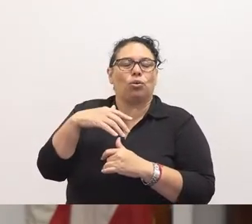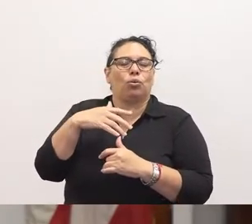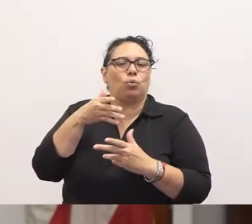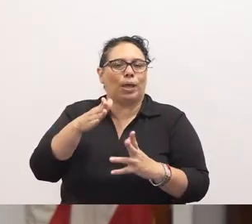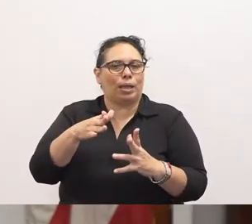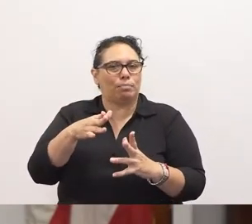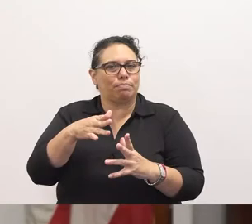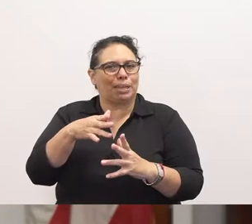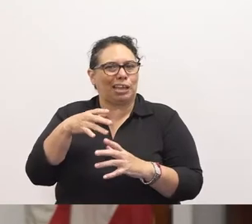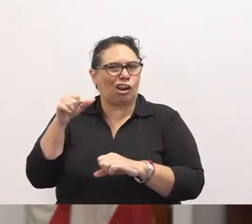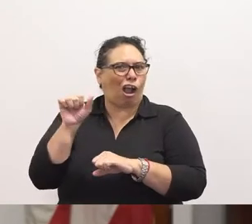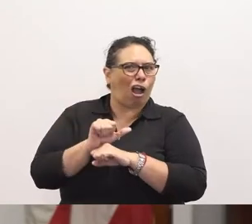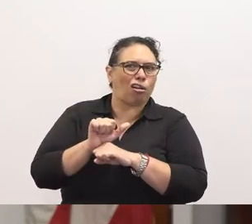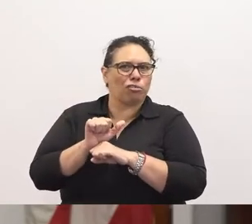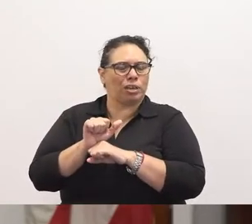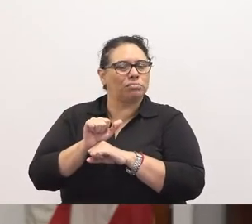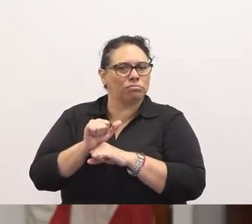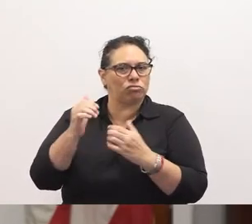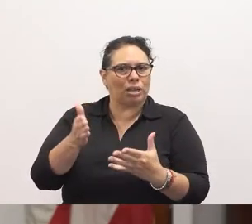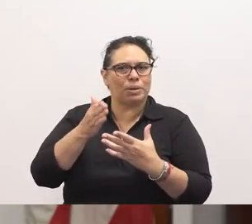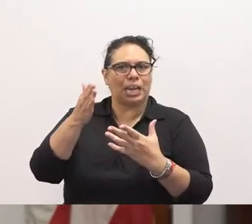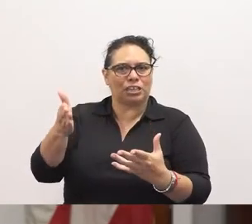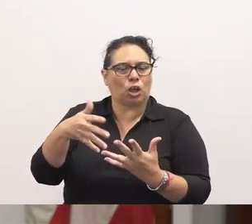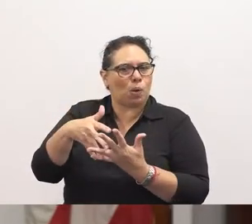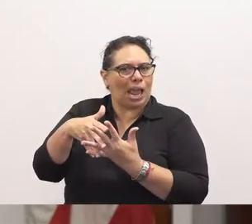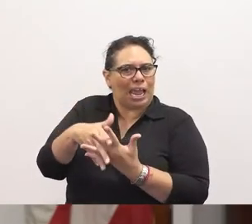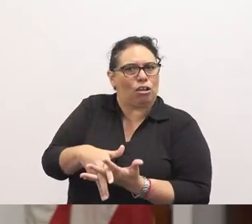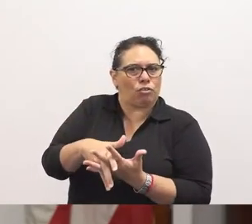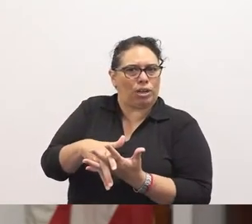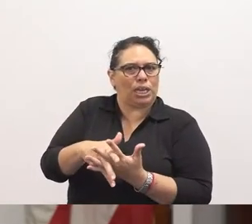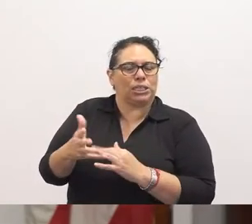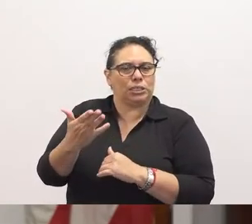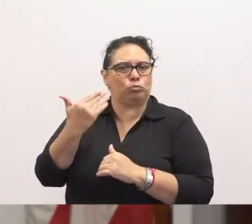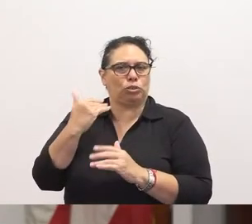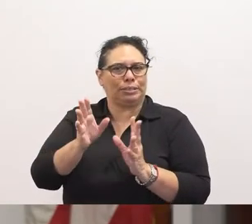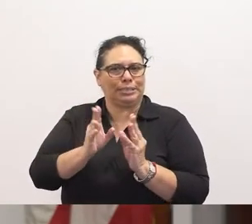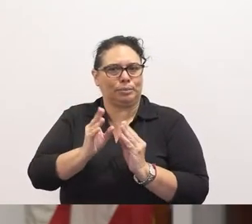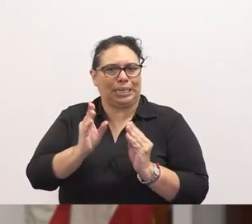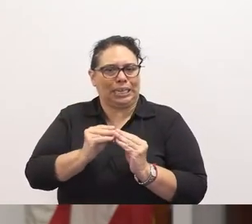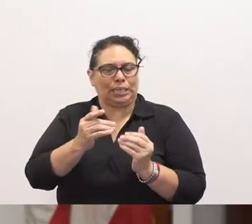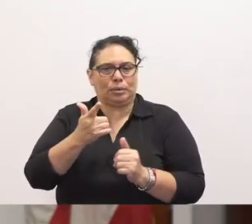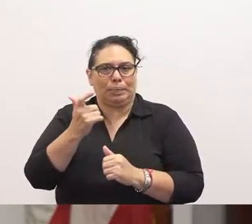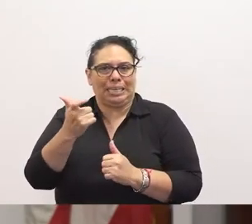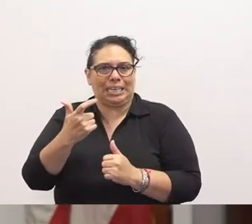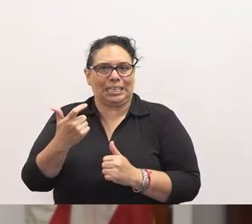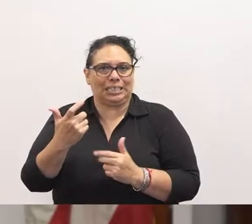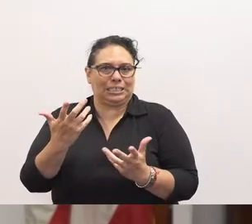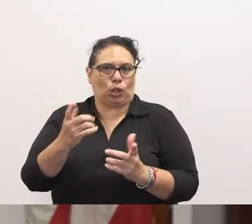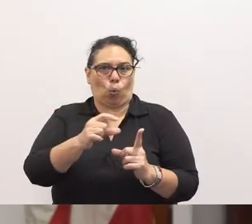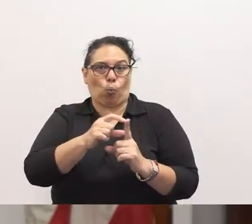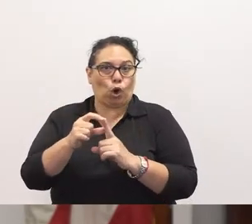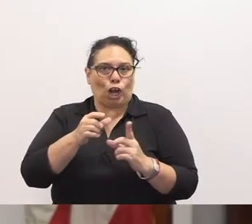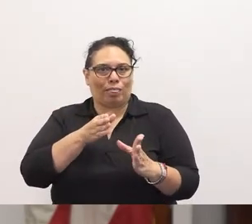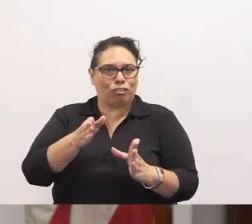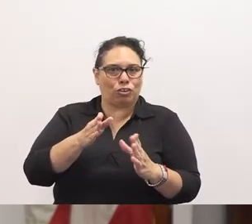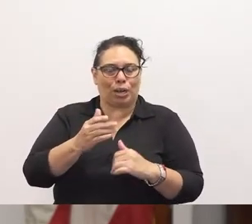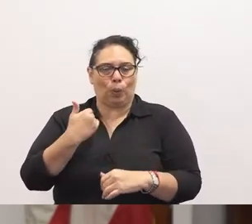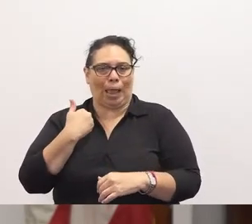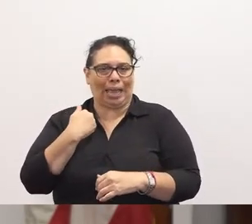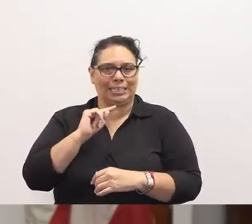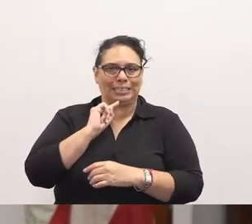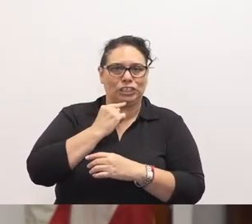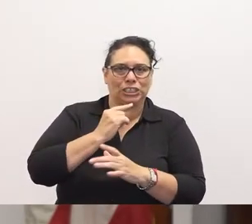concrete recommendations made, and I want to anchor it to this previous meeting, because we're on the street is we had some